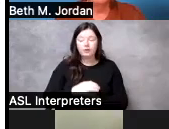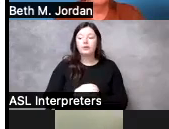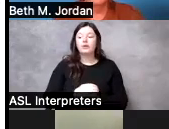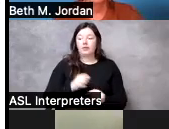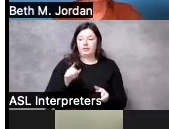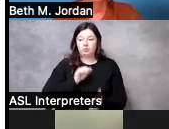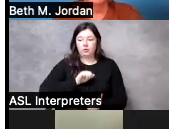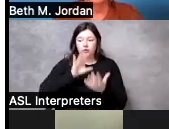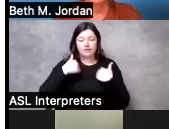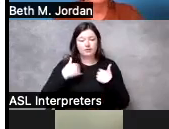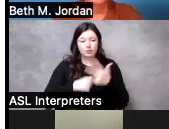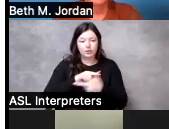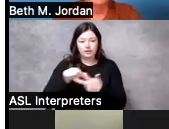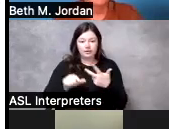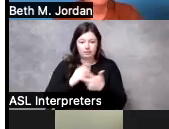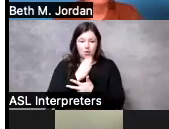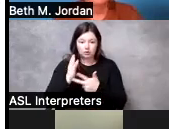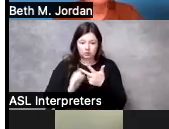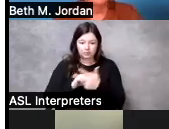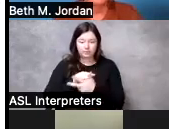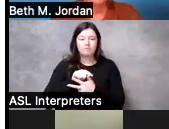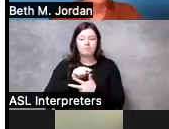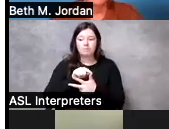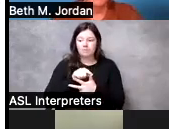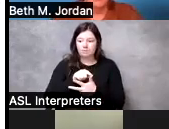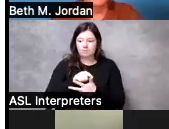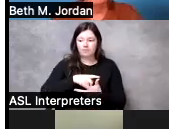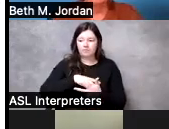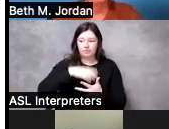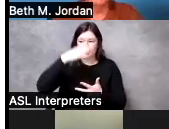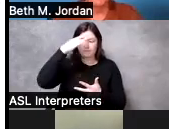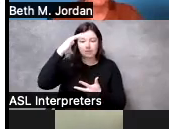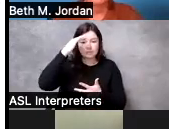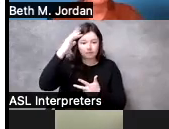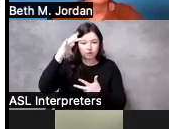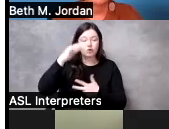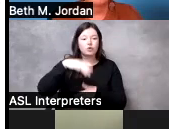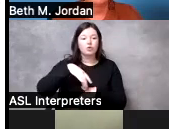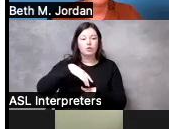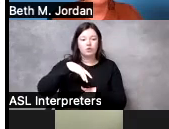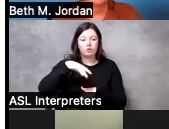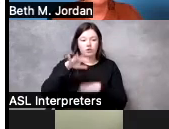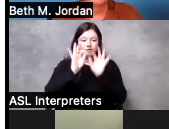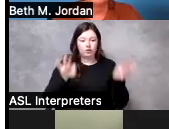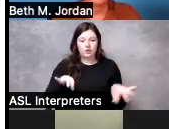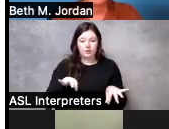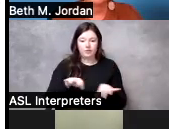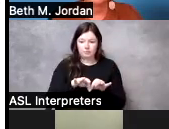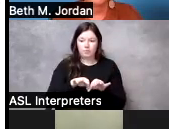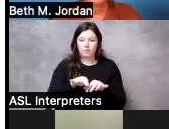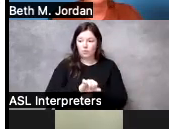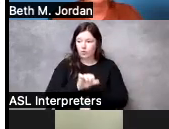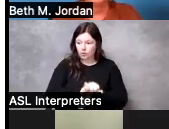consists of 3 necessary elements. It requires a philosophical framework to drive necessary